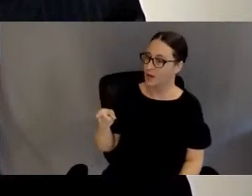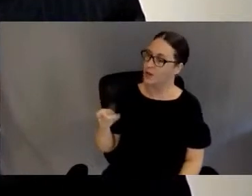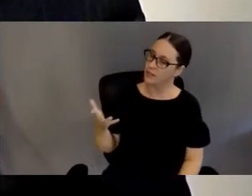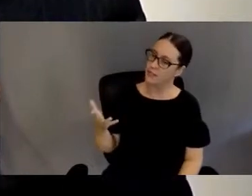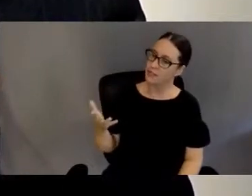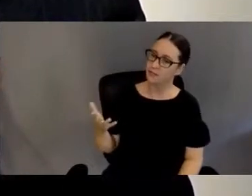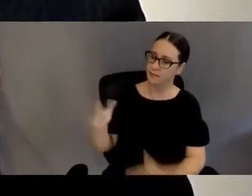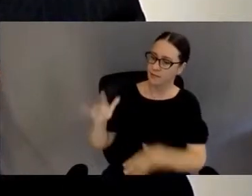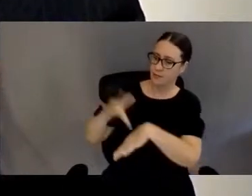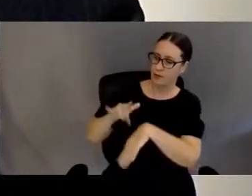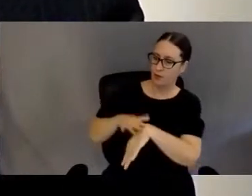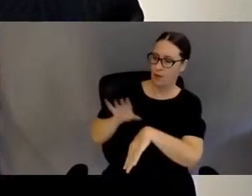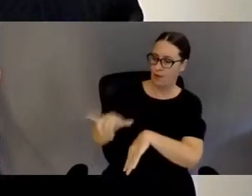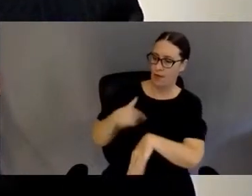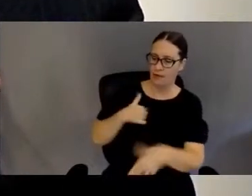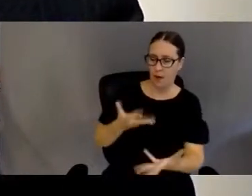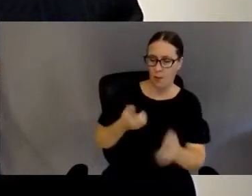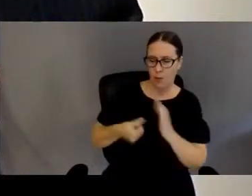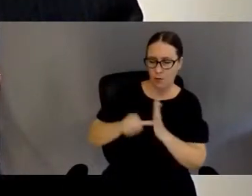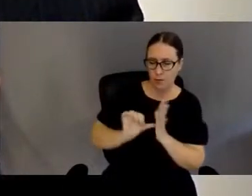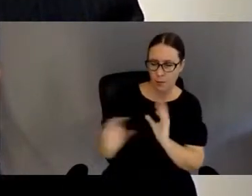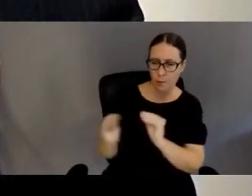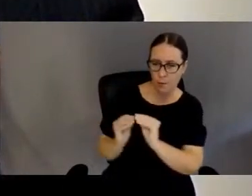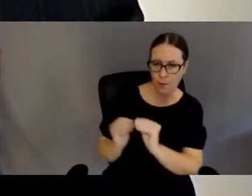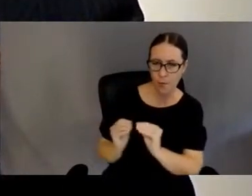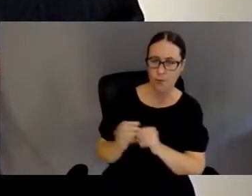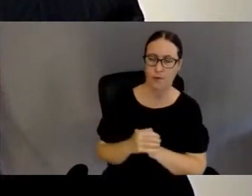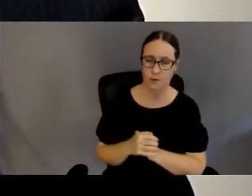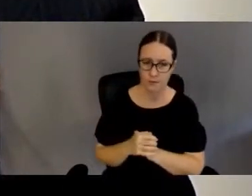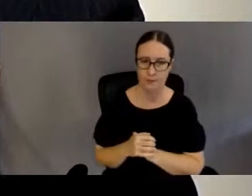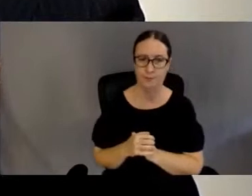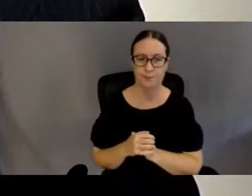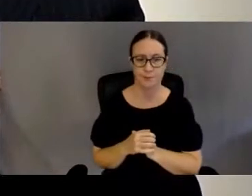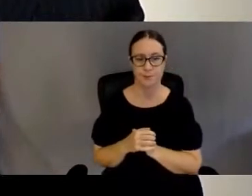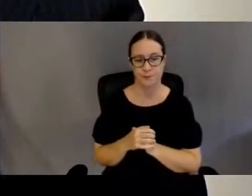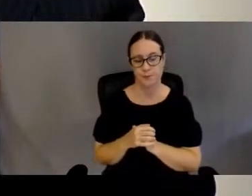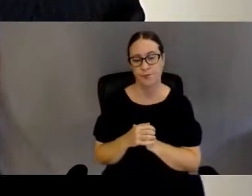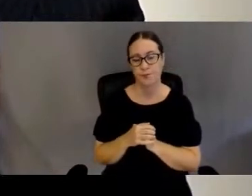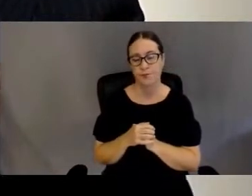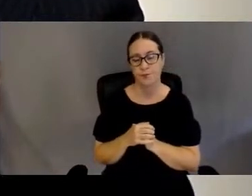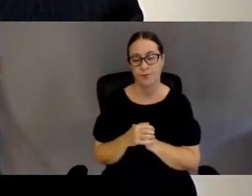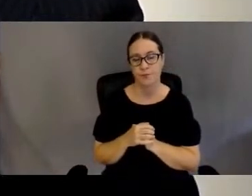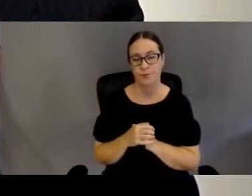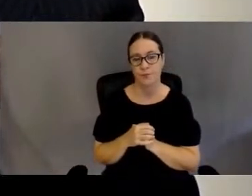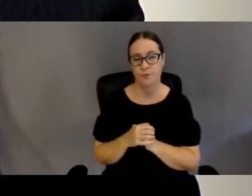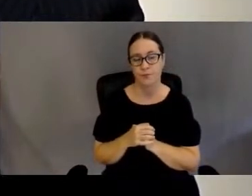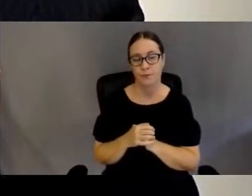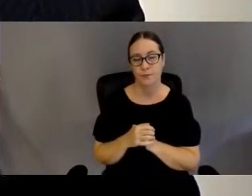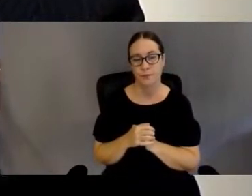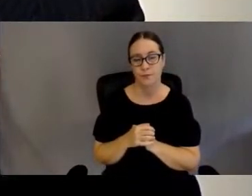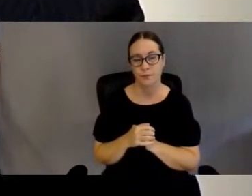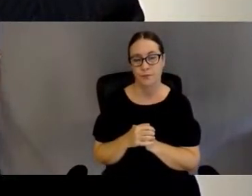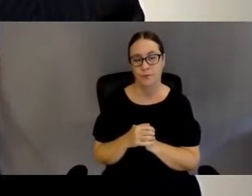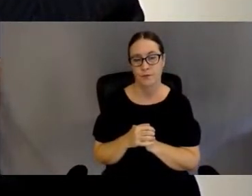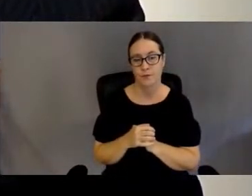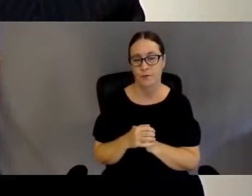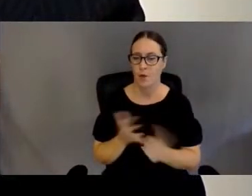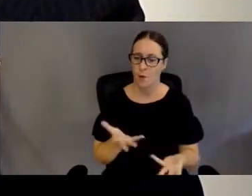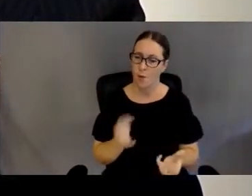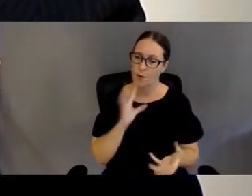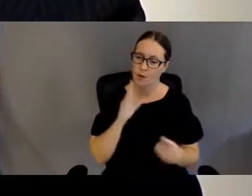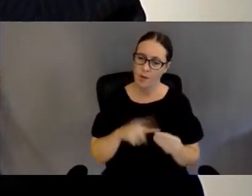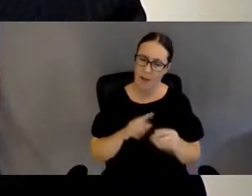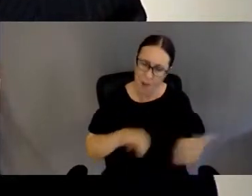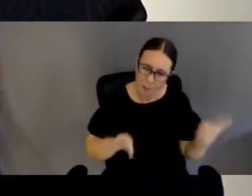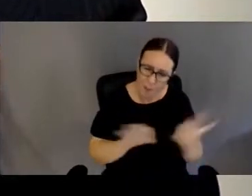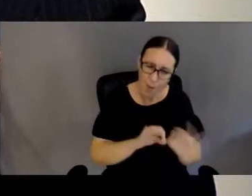I really want to highlight on it. But again, I want to bring to the attention of how important the CDFIs and